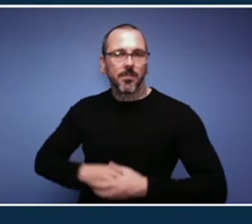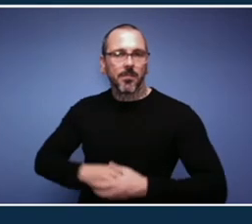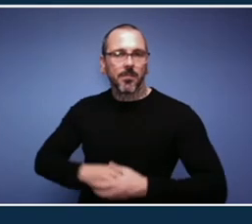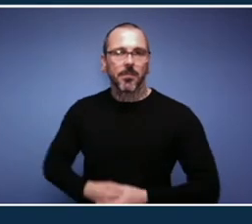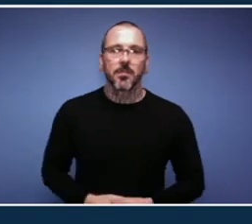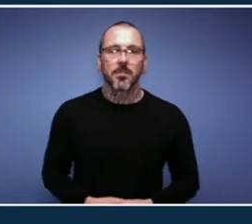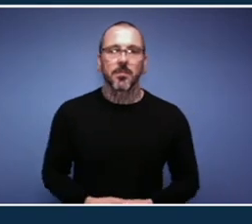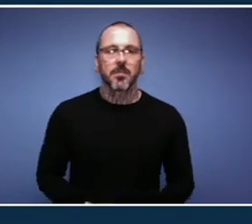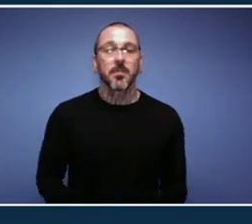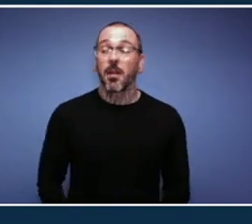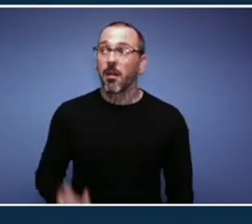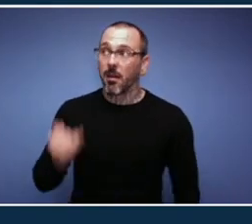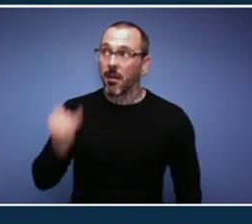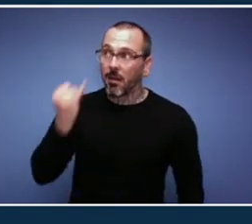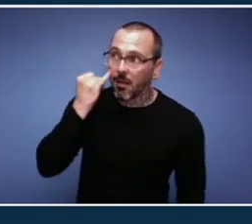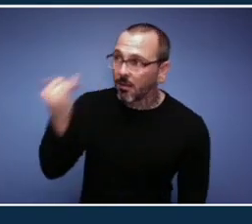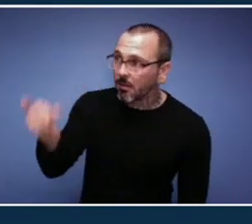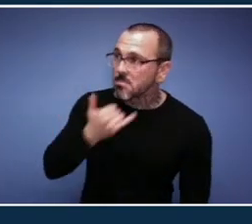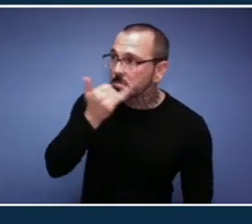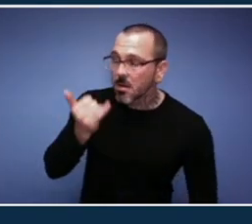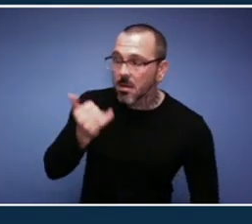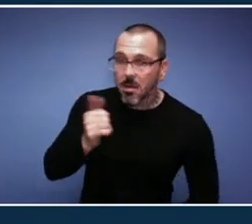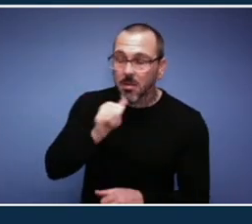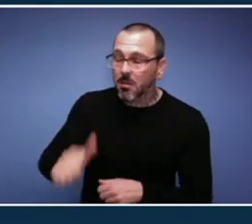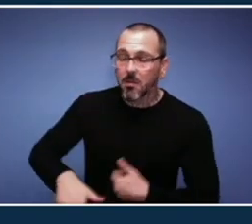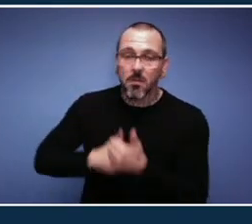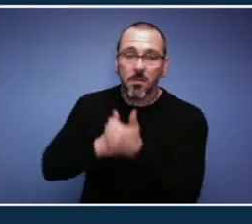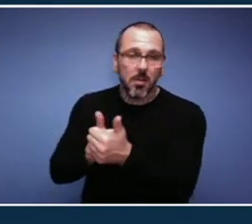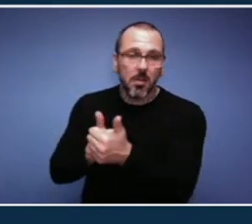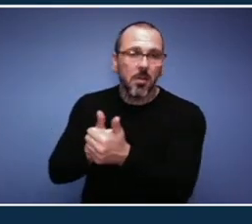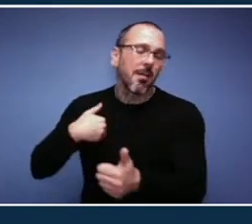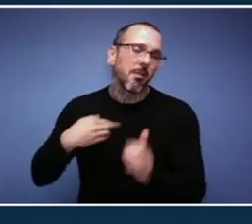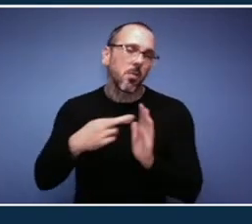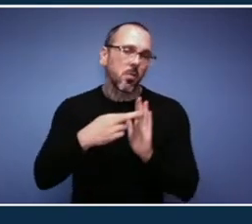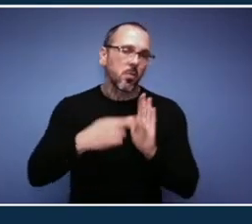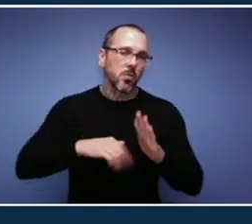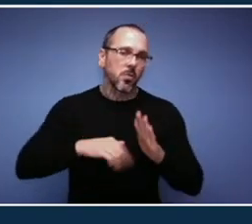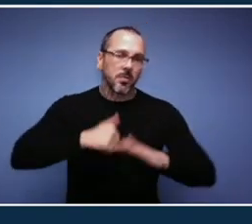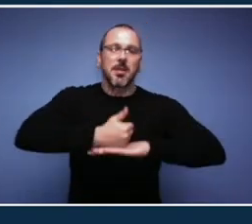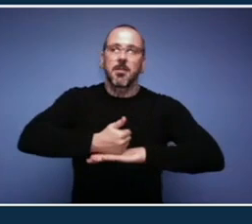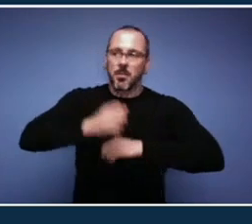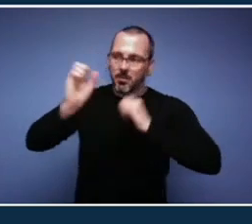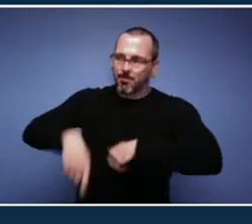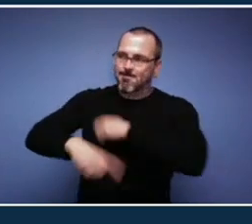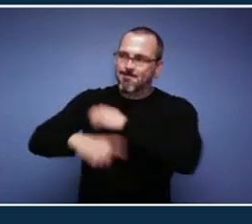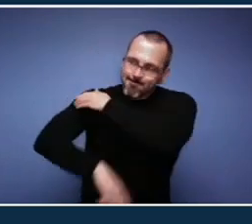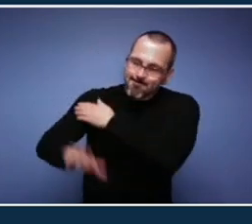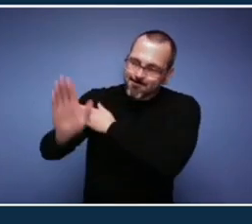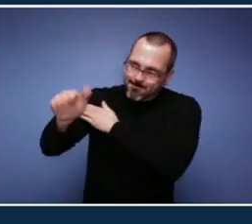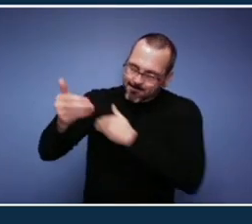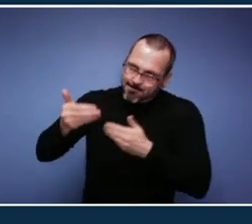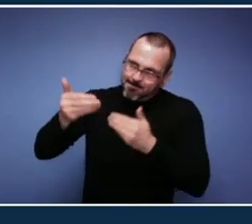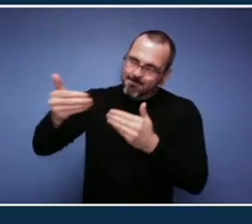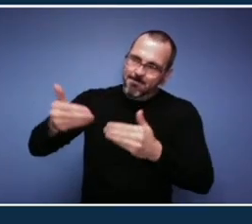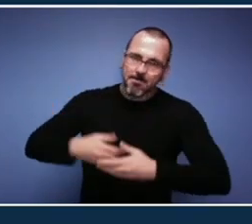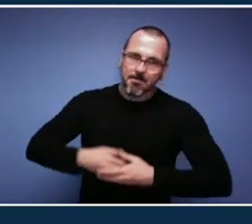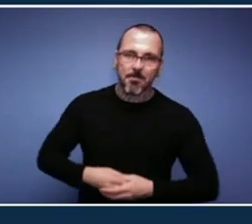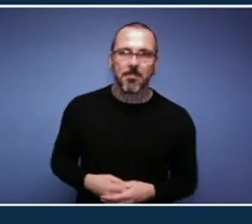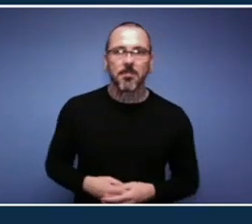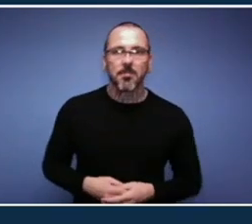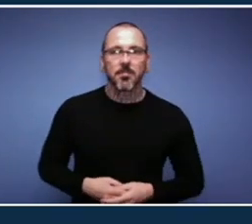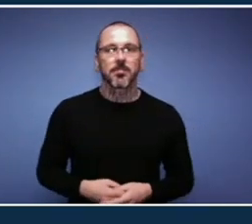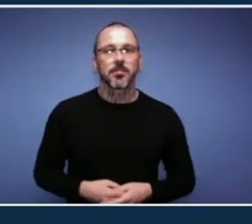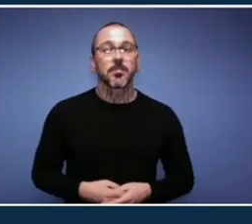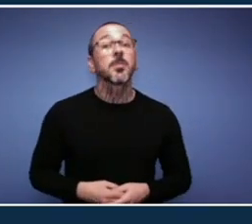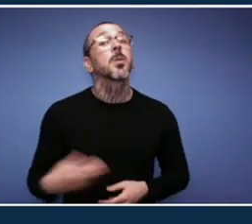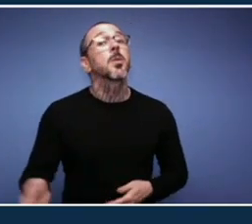them accountable. So the DRC's, the Disability Rights Coalition's human rights claim won't be resolved, it won't be